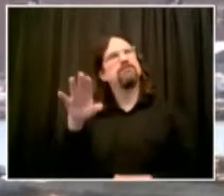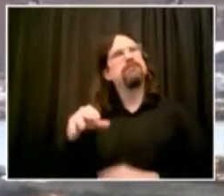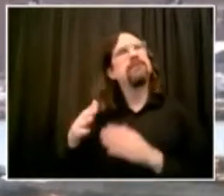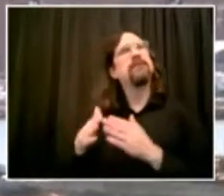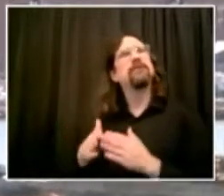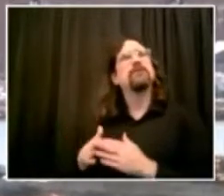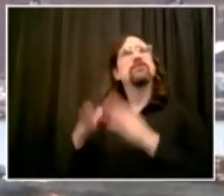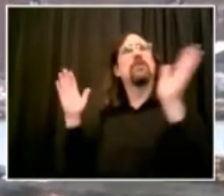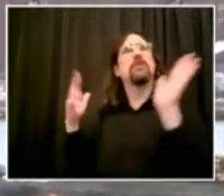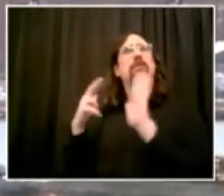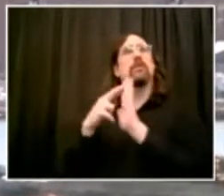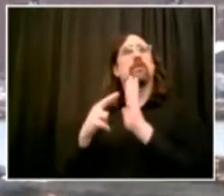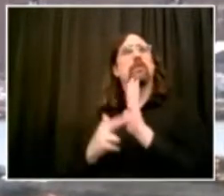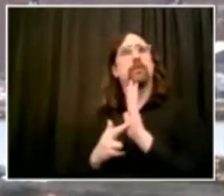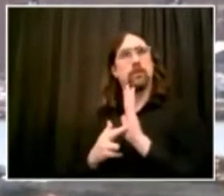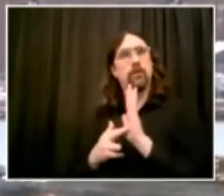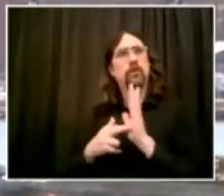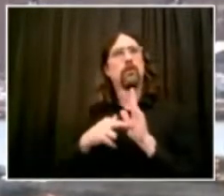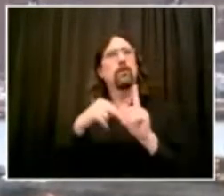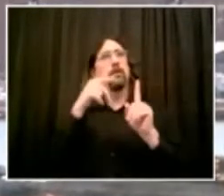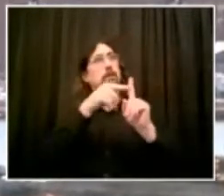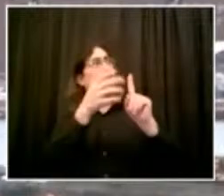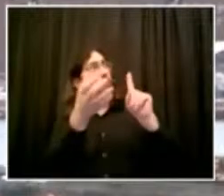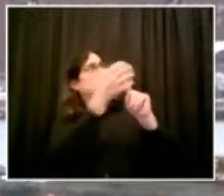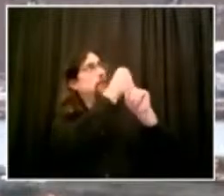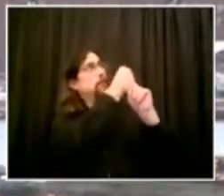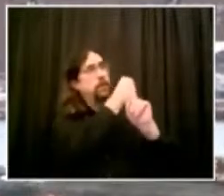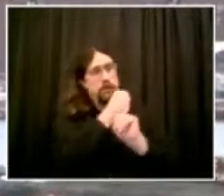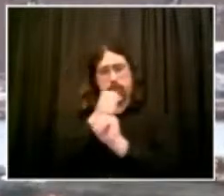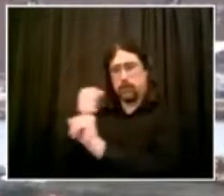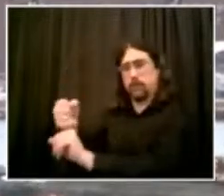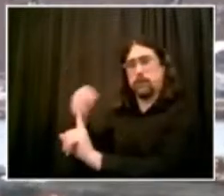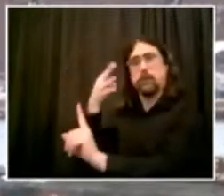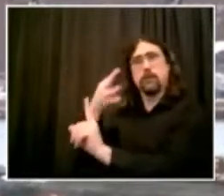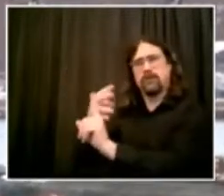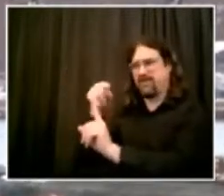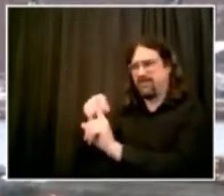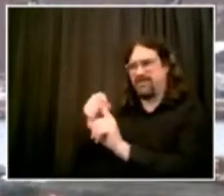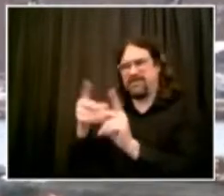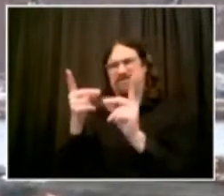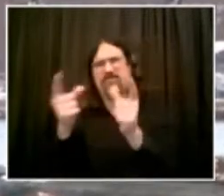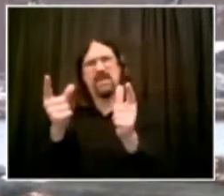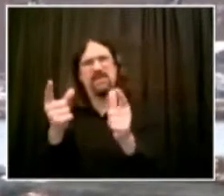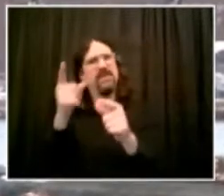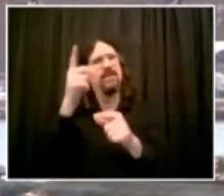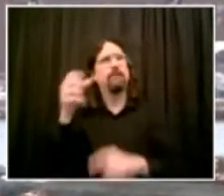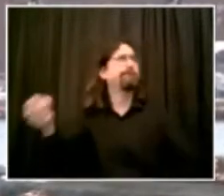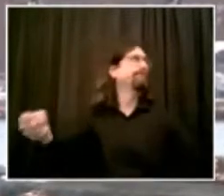to make sure the conditions were safe and sanitary. I don't want to see us ever go through anything like this again.